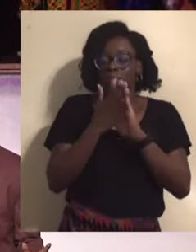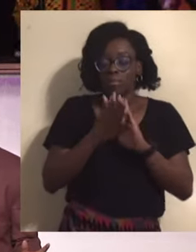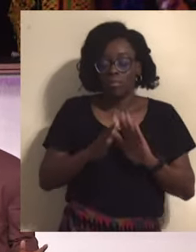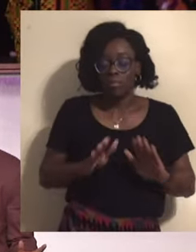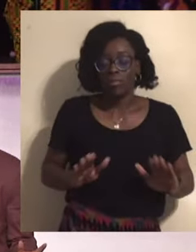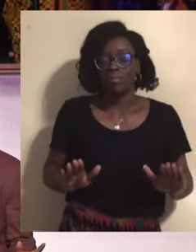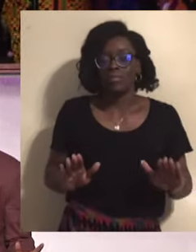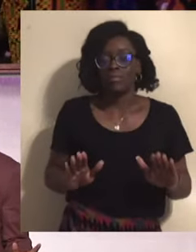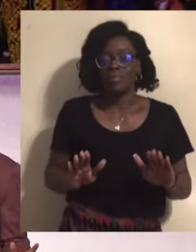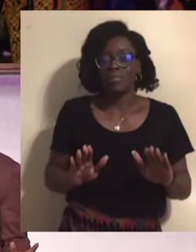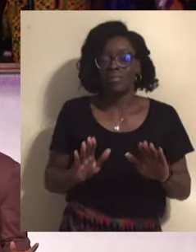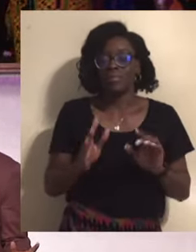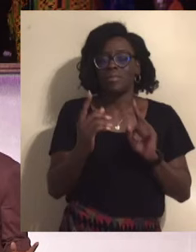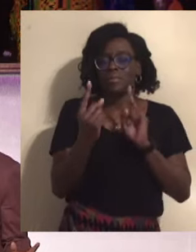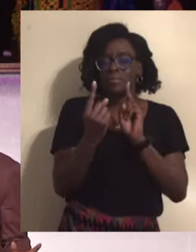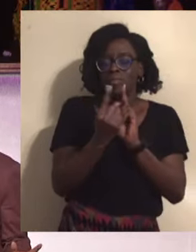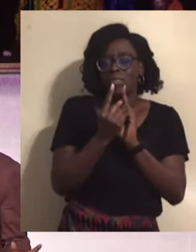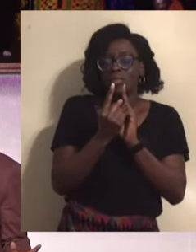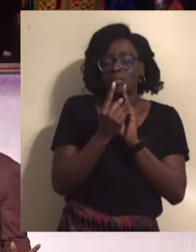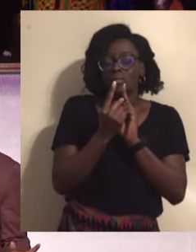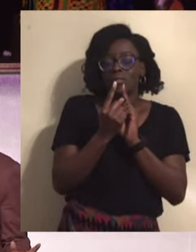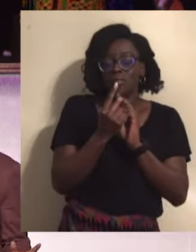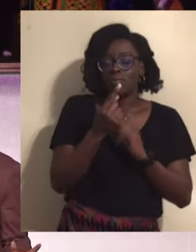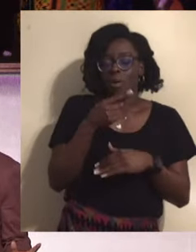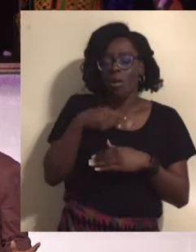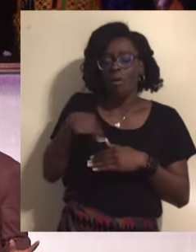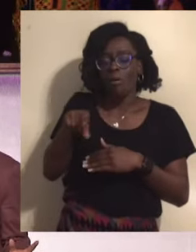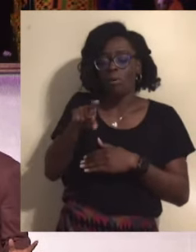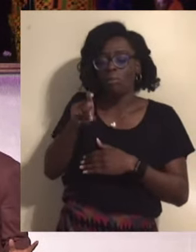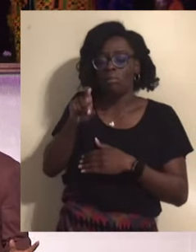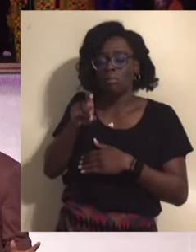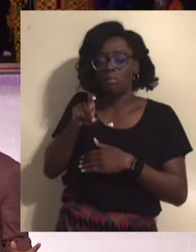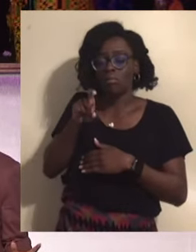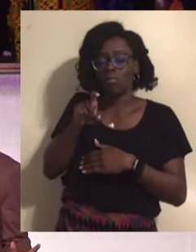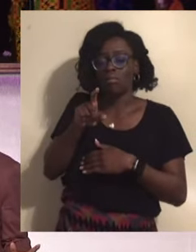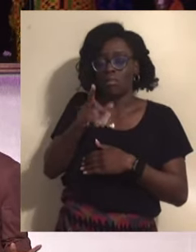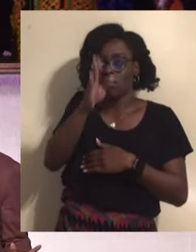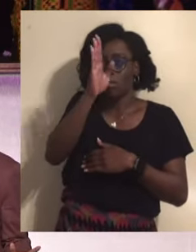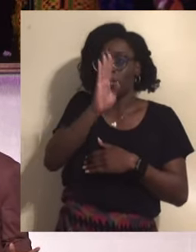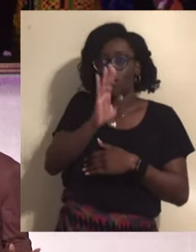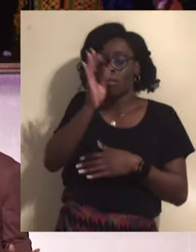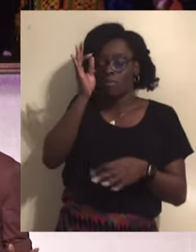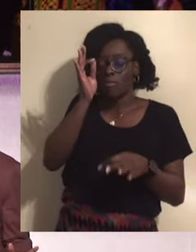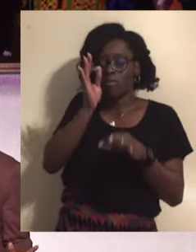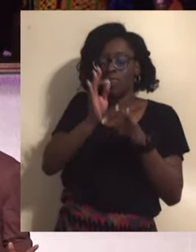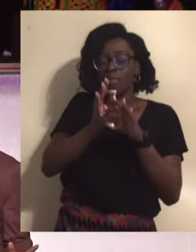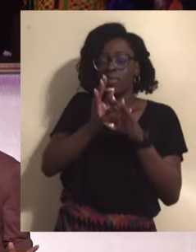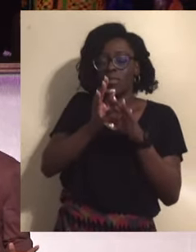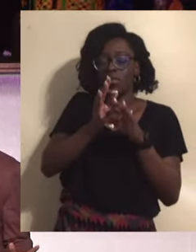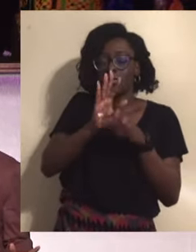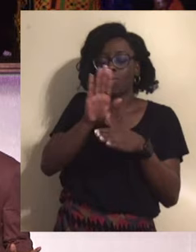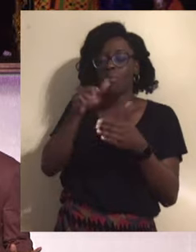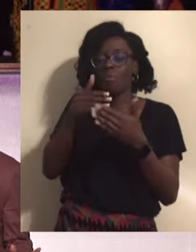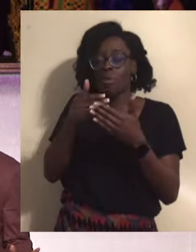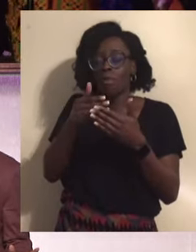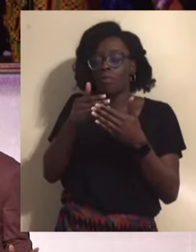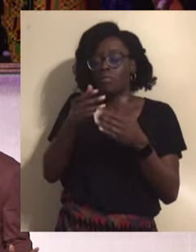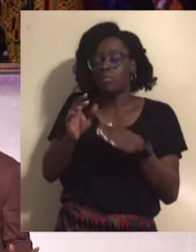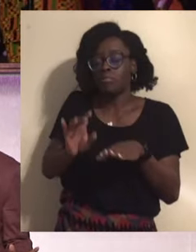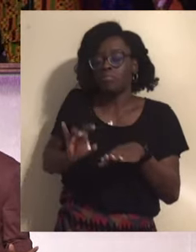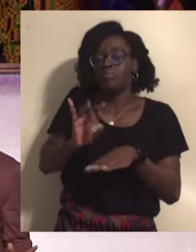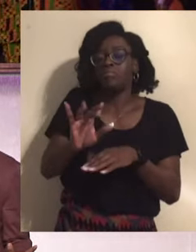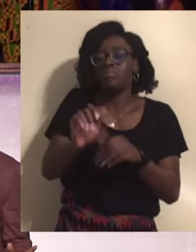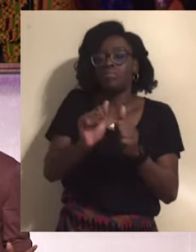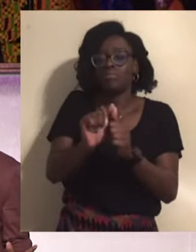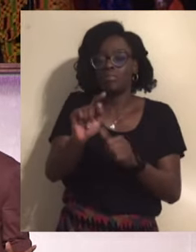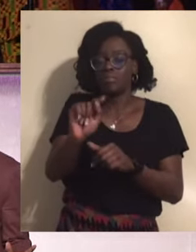their needs. Father, let them be faithful in their attendance, faithful to give of their tithe and offering, and faithful to give the gifts and talents